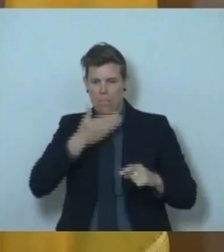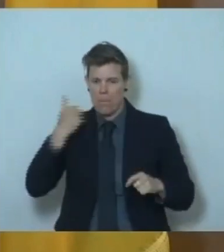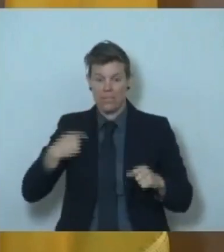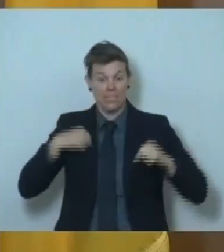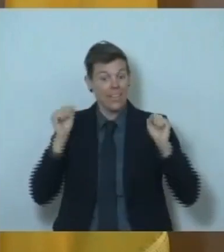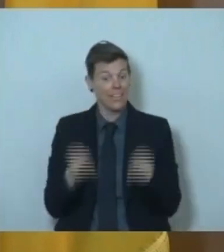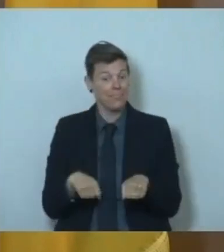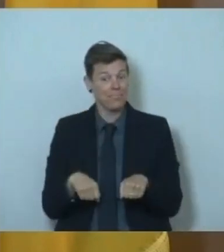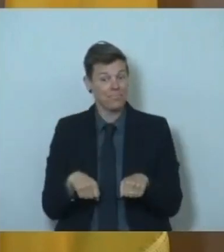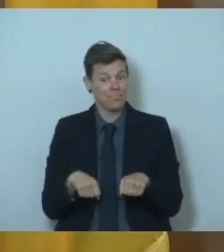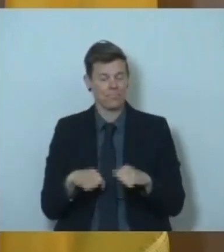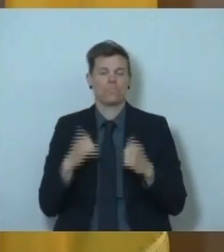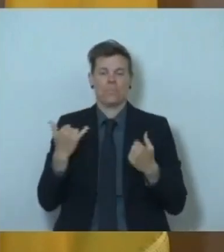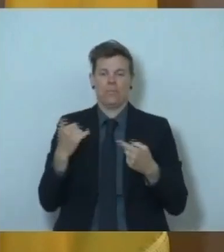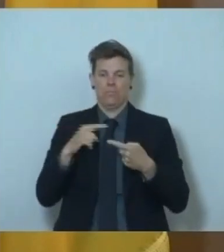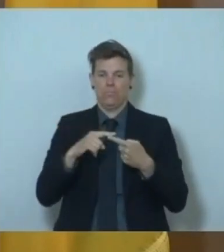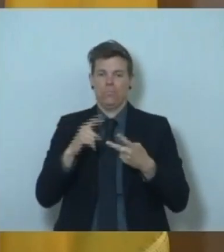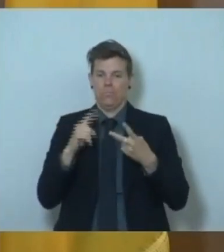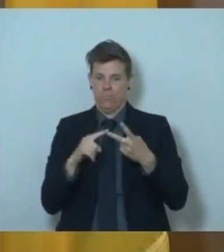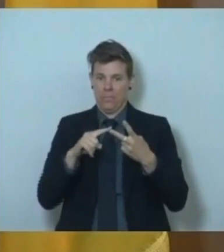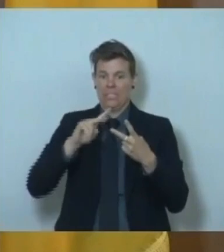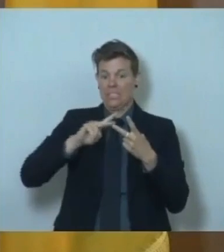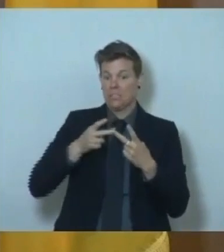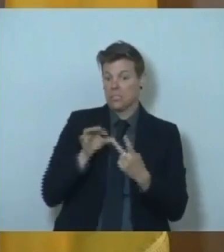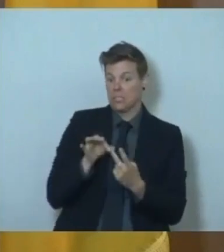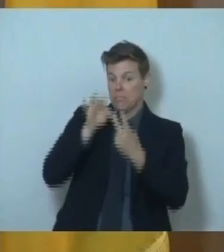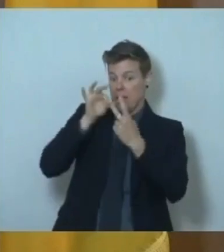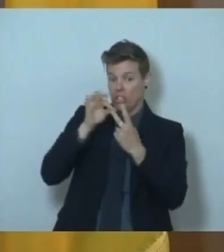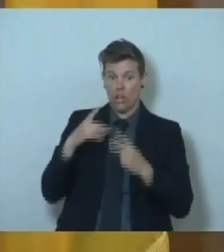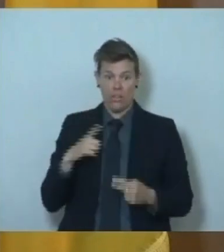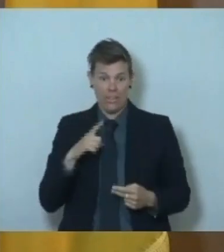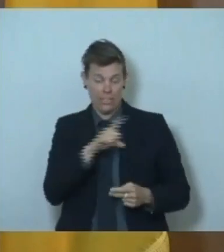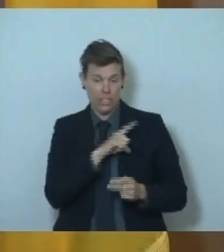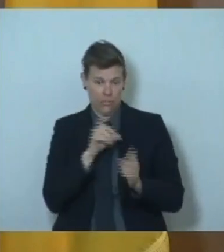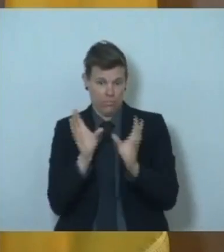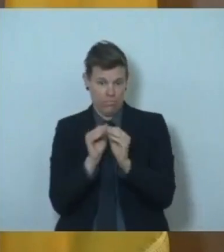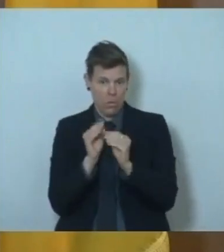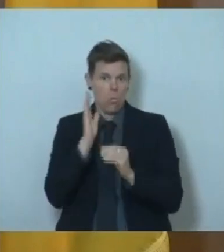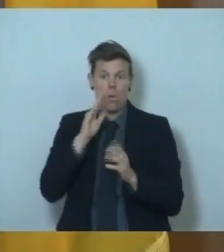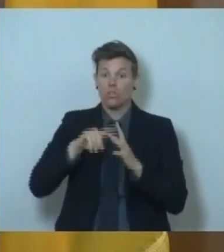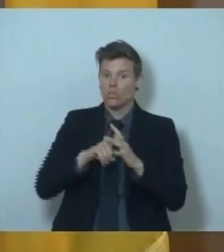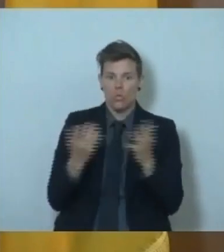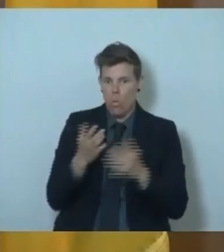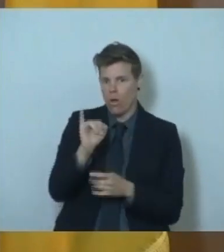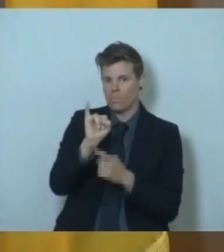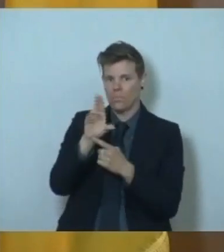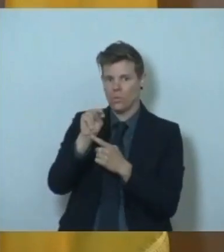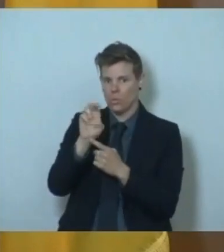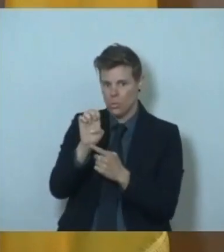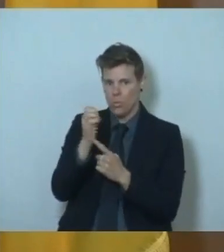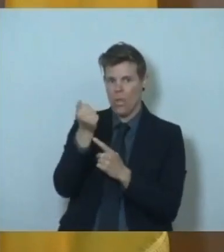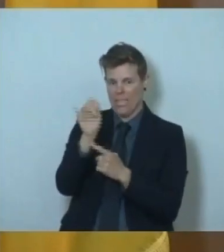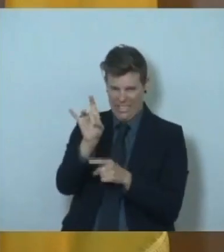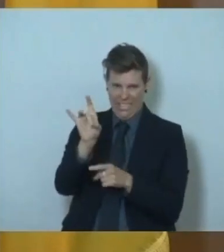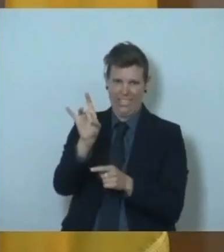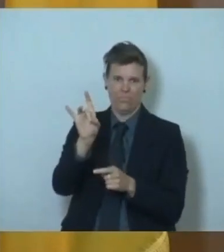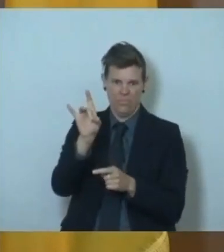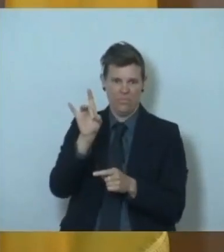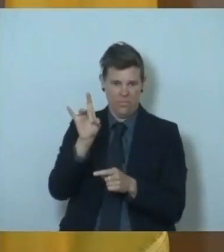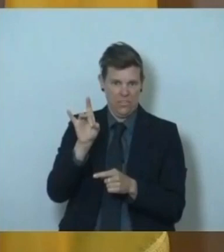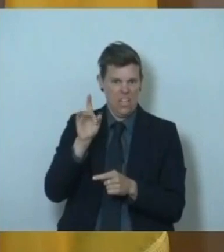the special session on June 18th. That's a Thursday. We expect to be done over the weekend and are